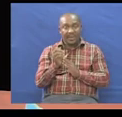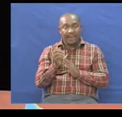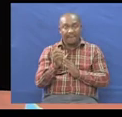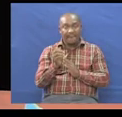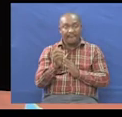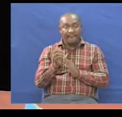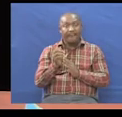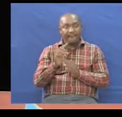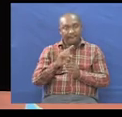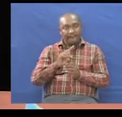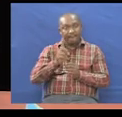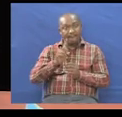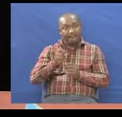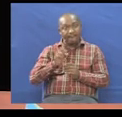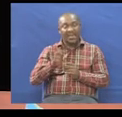4, 5 minutes.